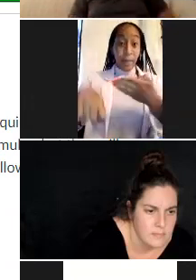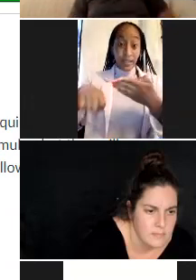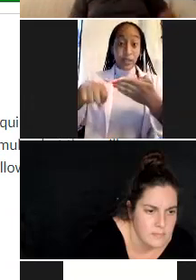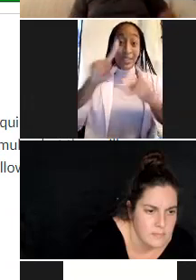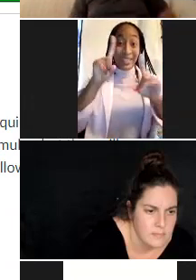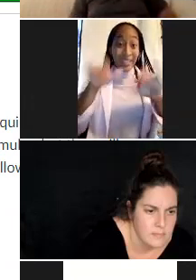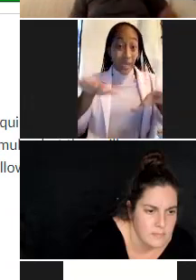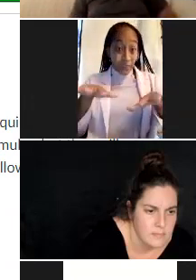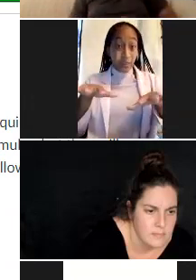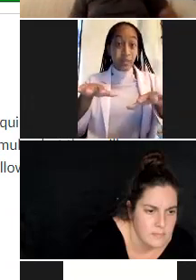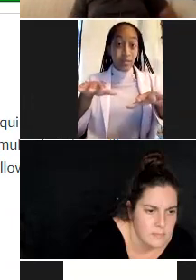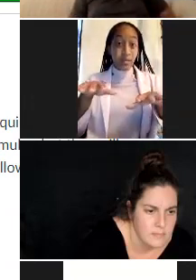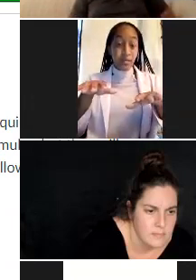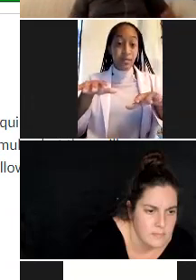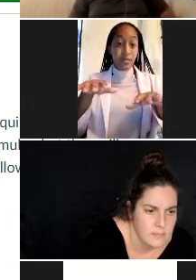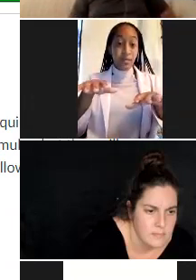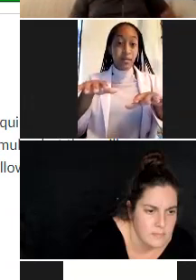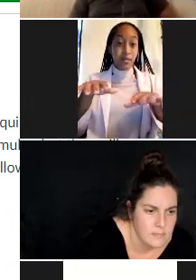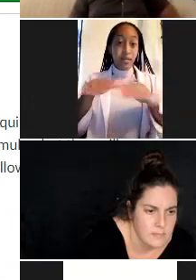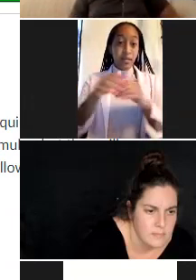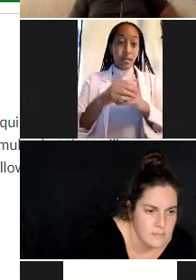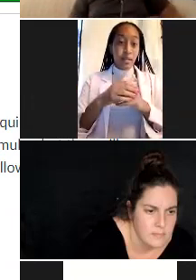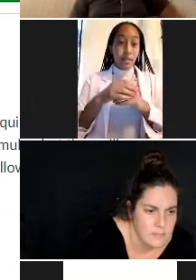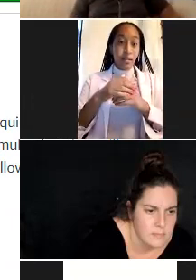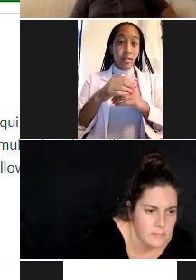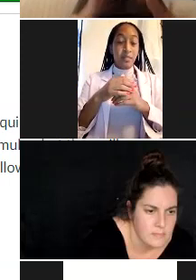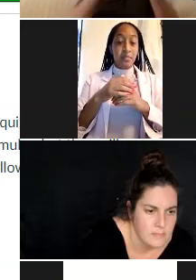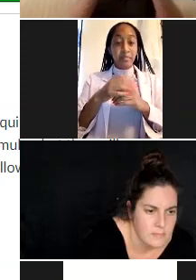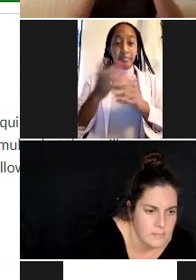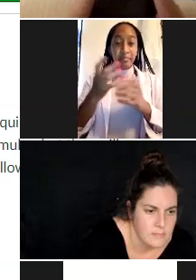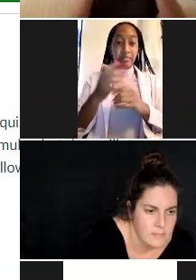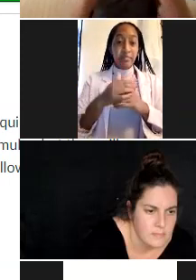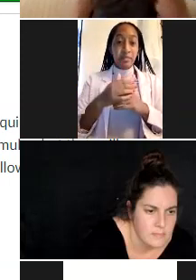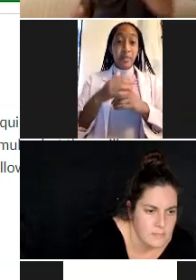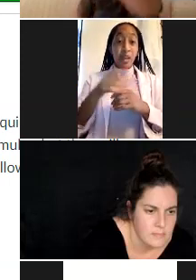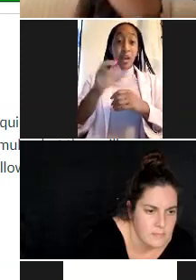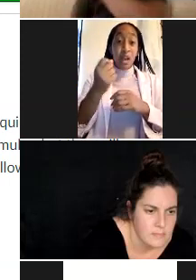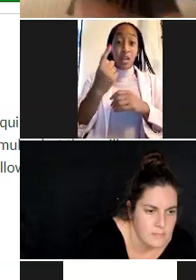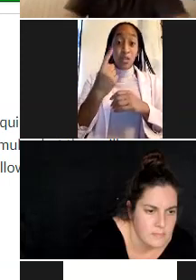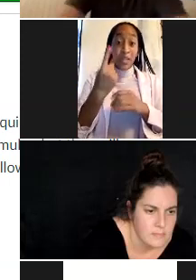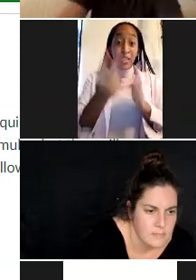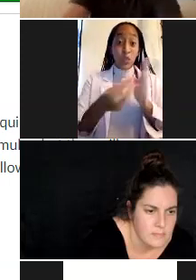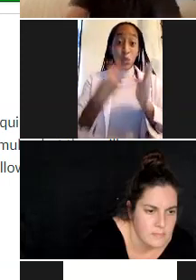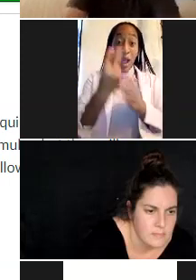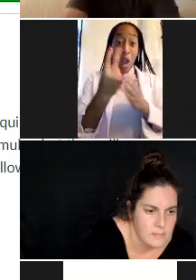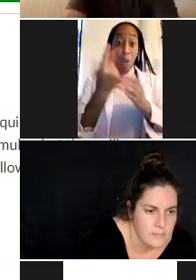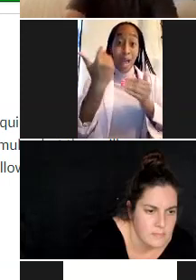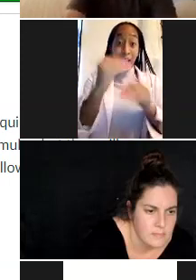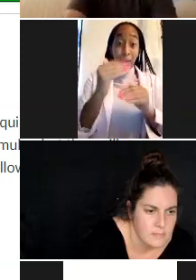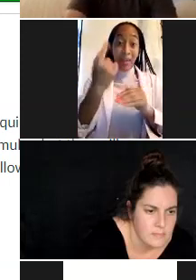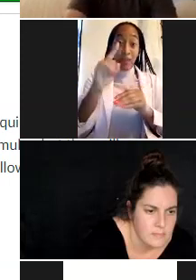unless you have, you know, other needs, and that'll be managed on a